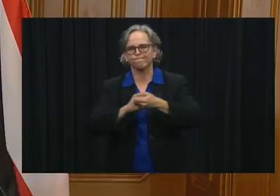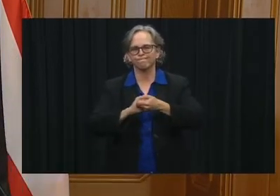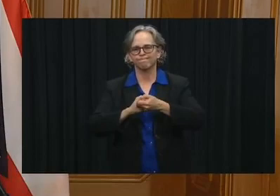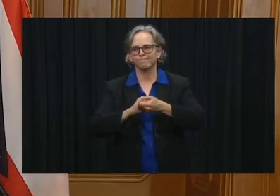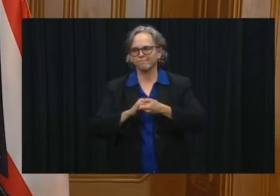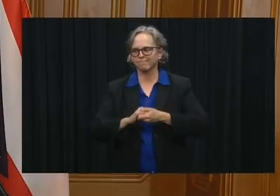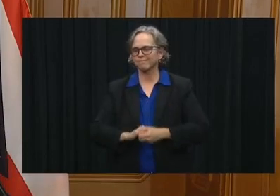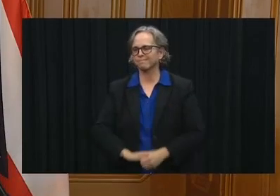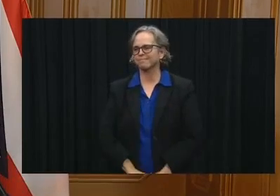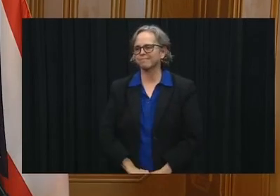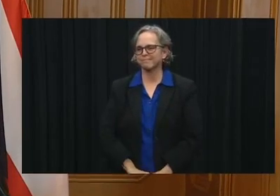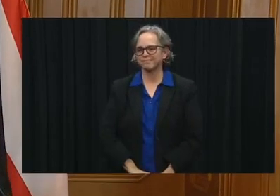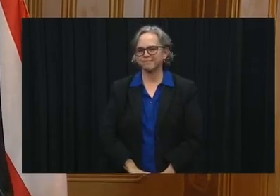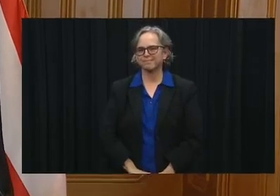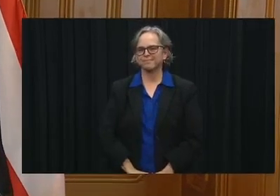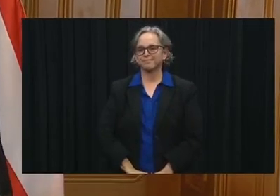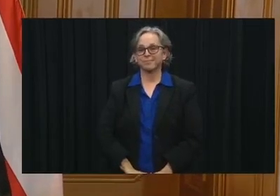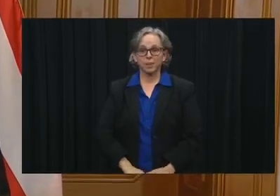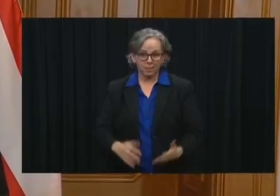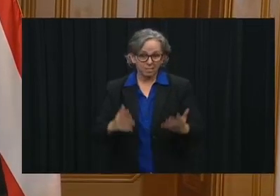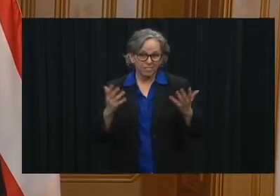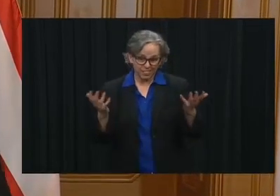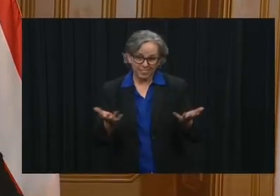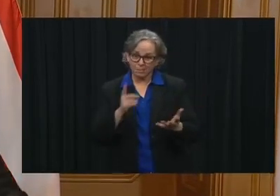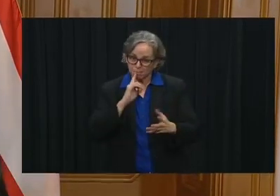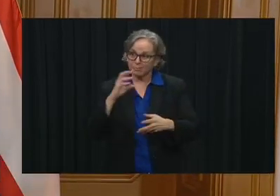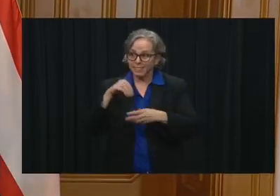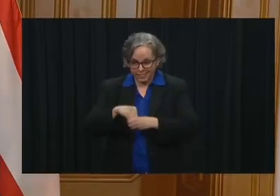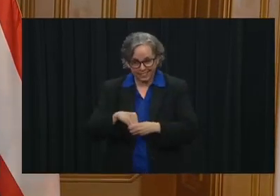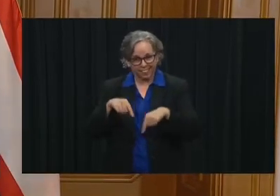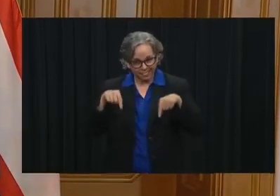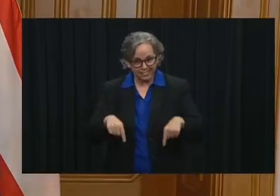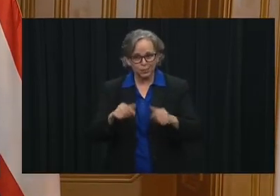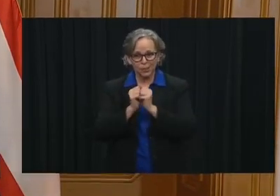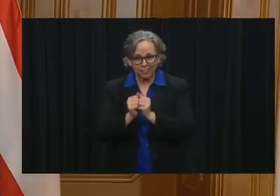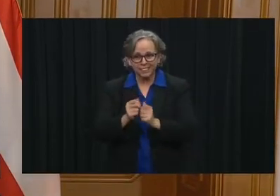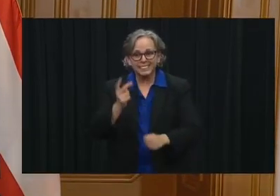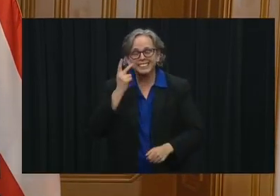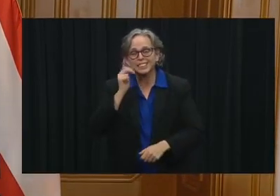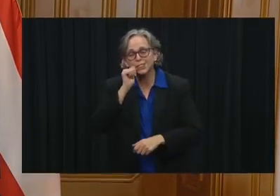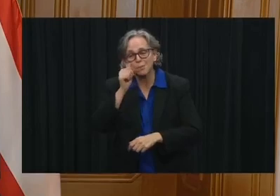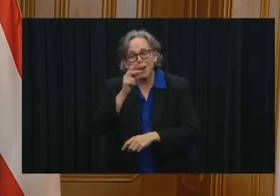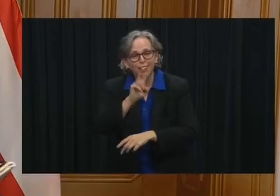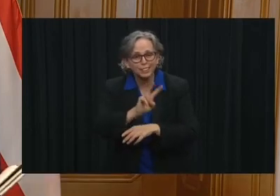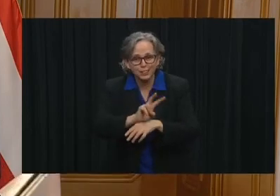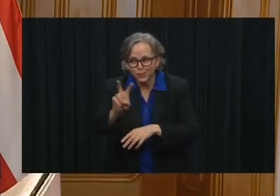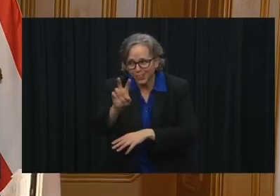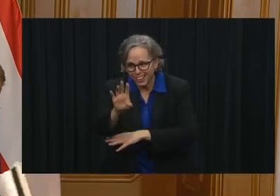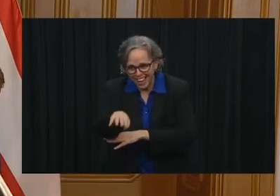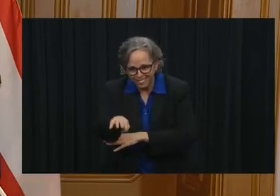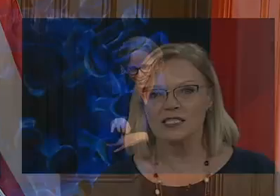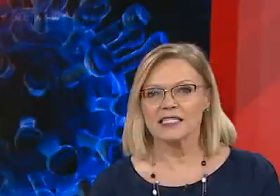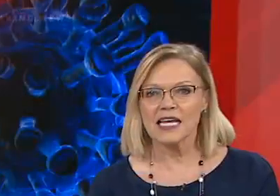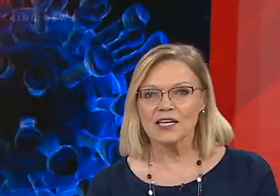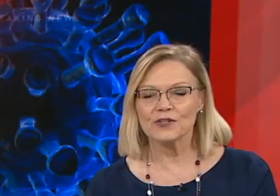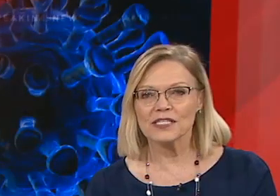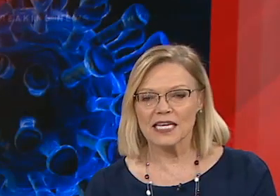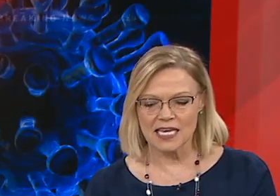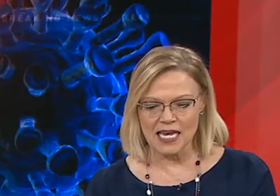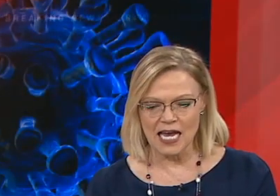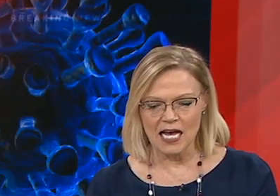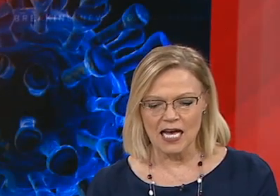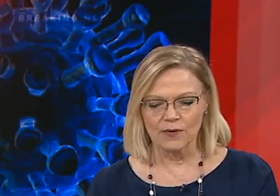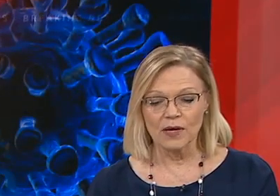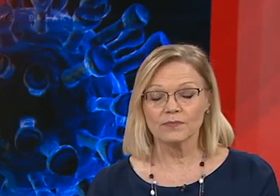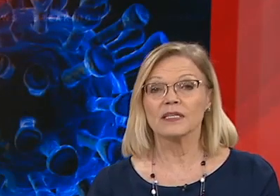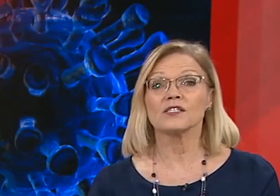We'll see you all tomorrow at 2 o'clock. Thank you. There you have it. To recap, Dr. Amy Acton says the state could